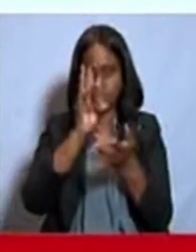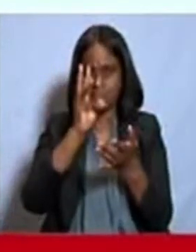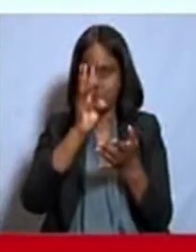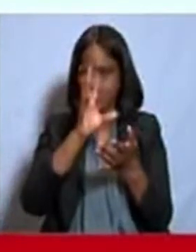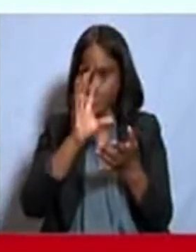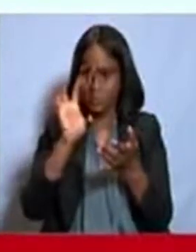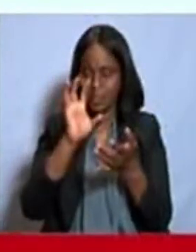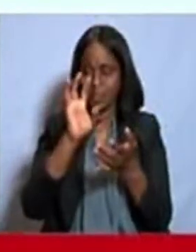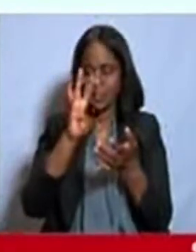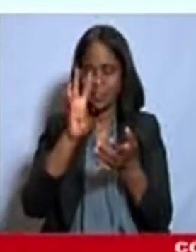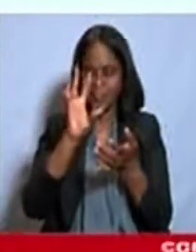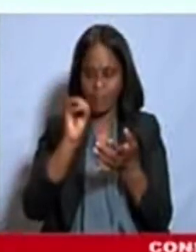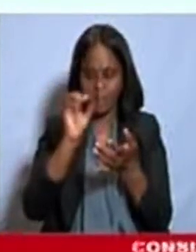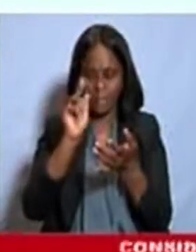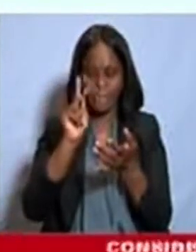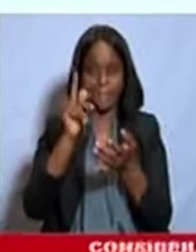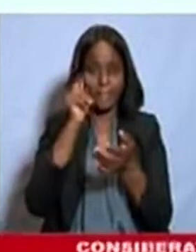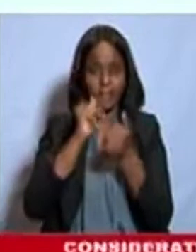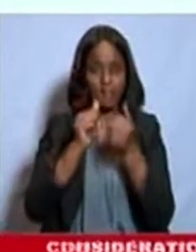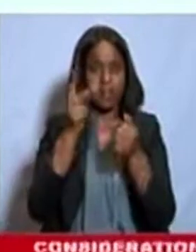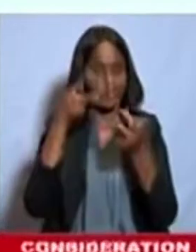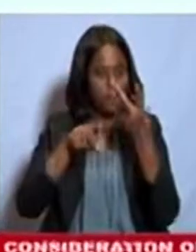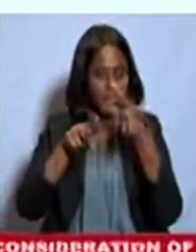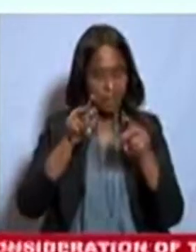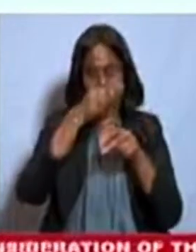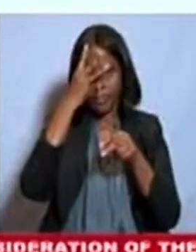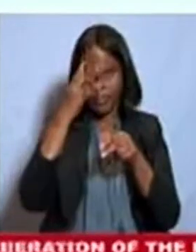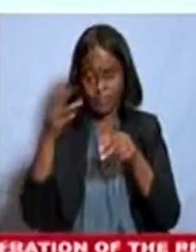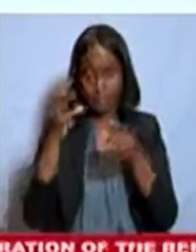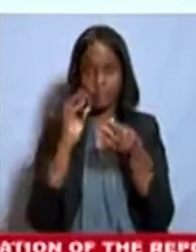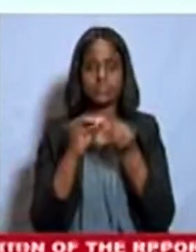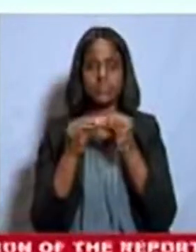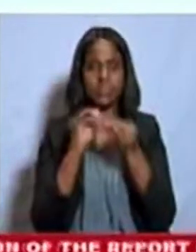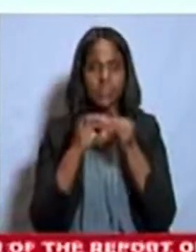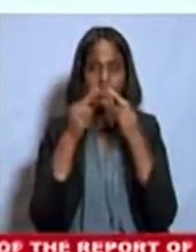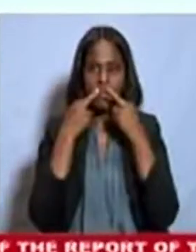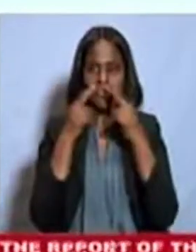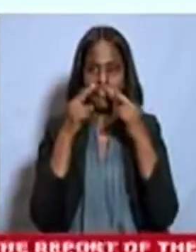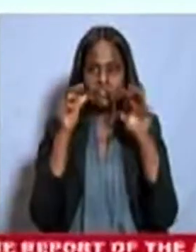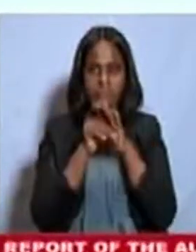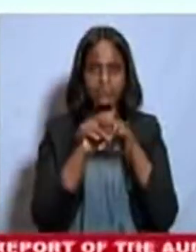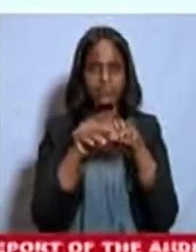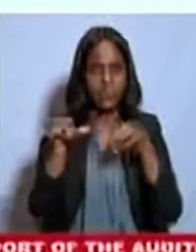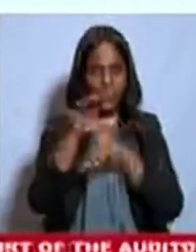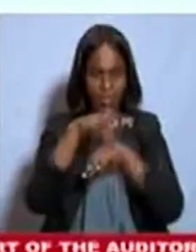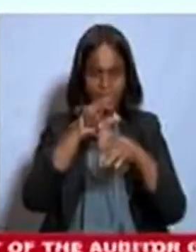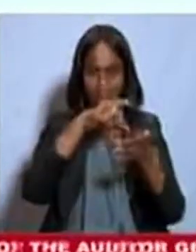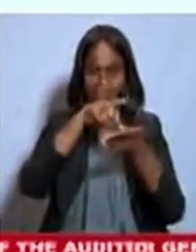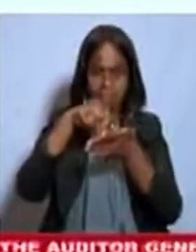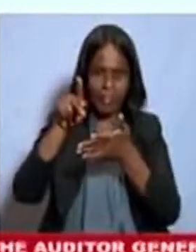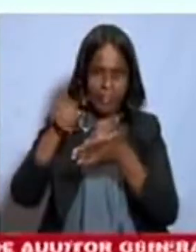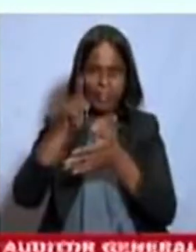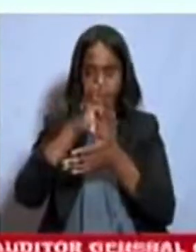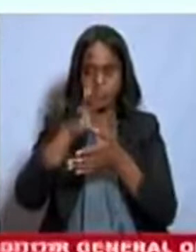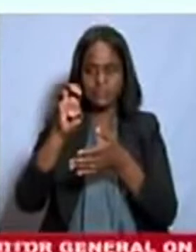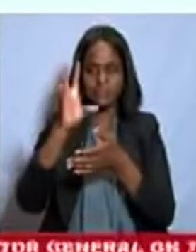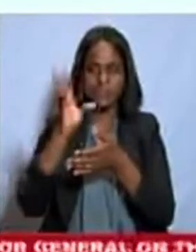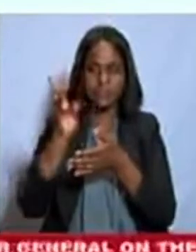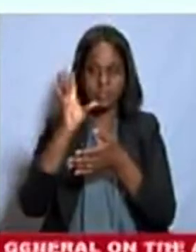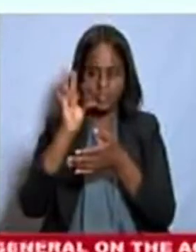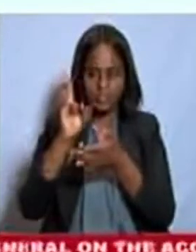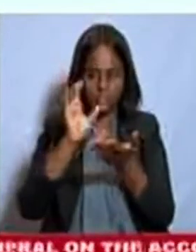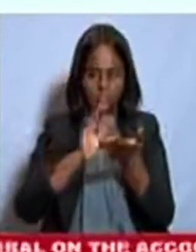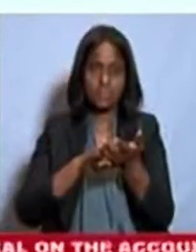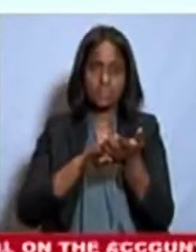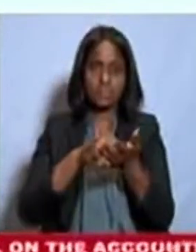935,640 kwacha due to duplication of NRC numbers, resulting in an overpayment of